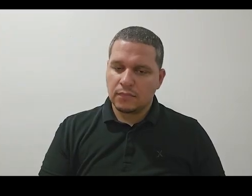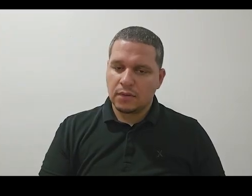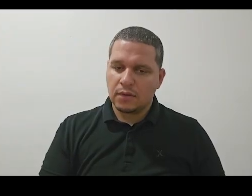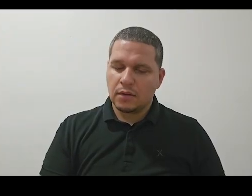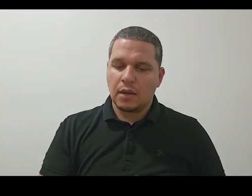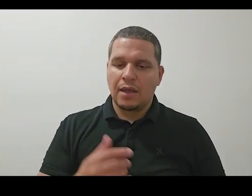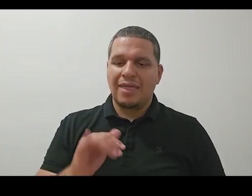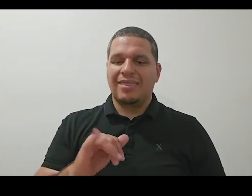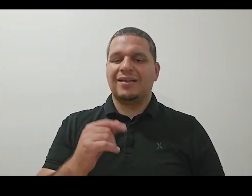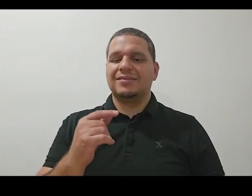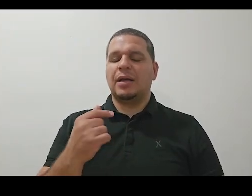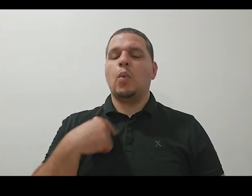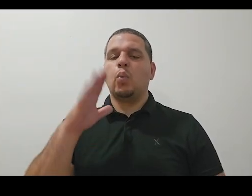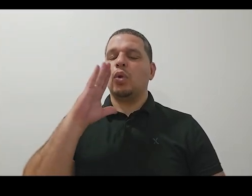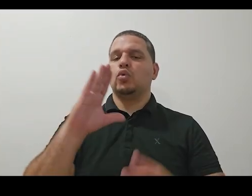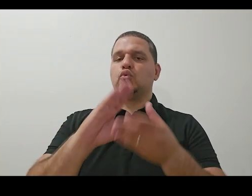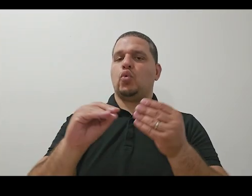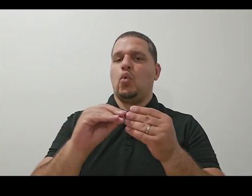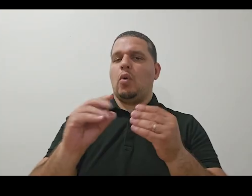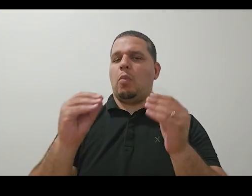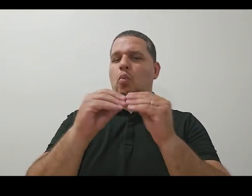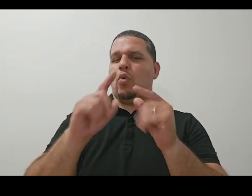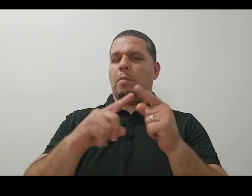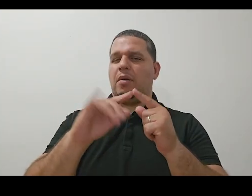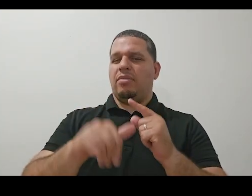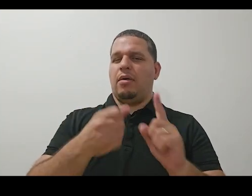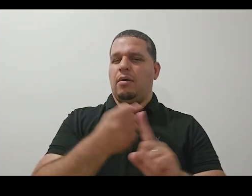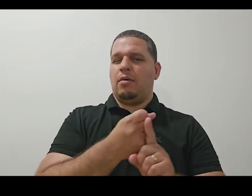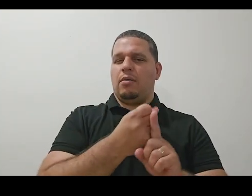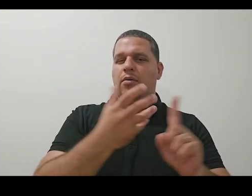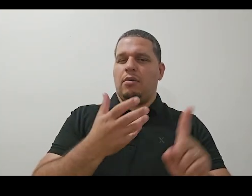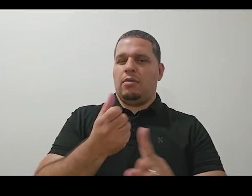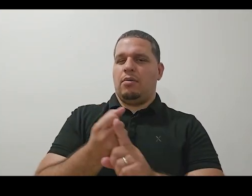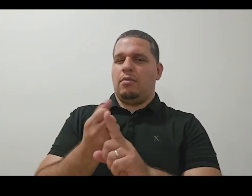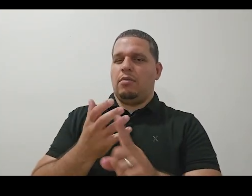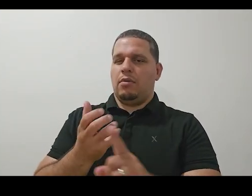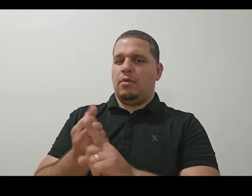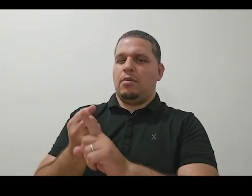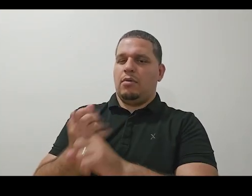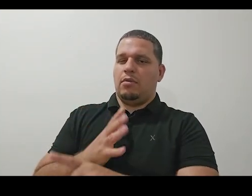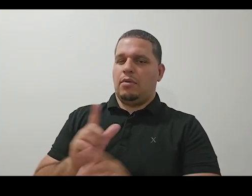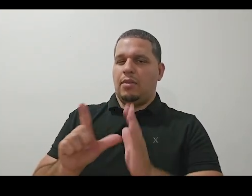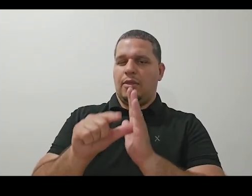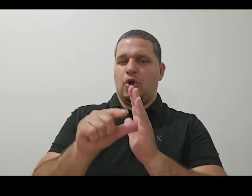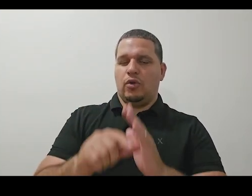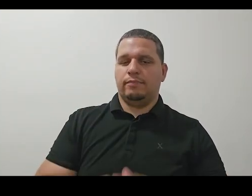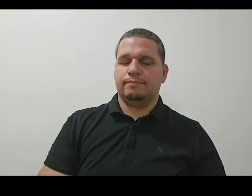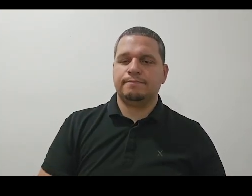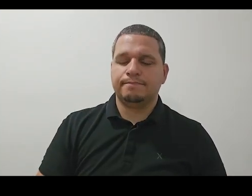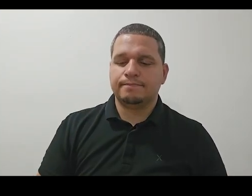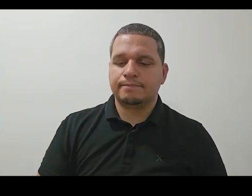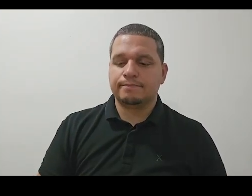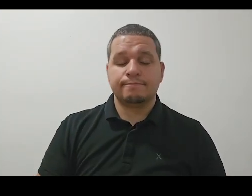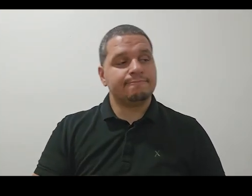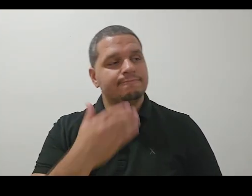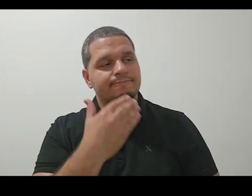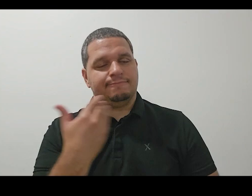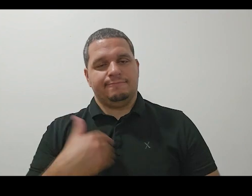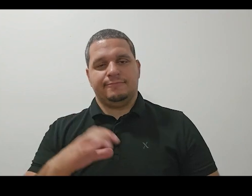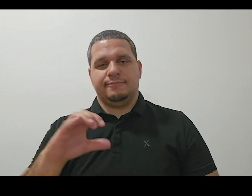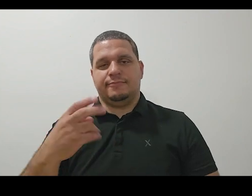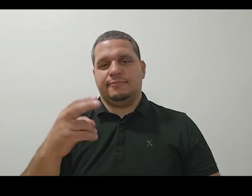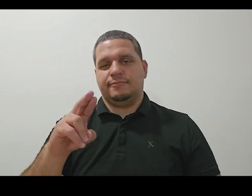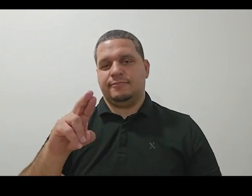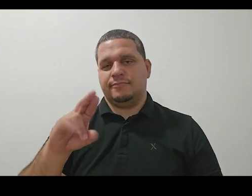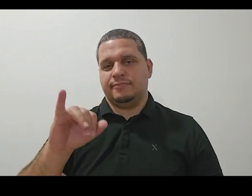And I think that's something actually I'll talk more about later. So I will right now give to Christina. Thanks, Jiwon. So this